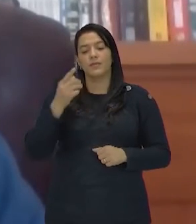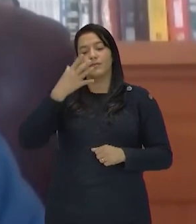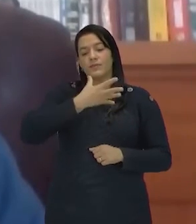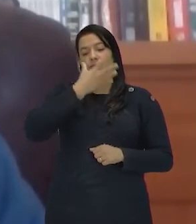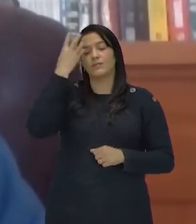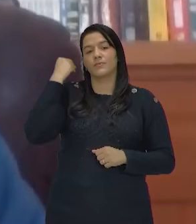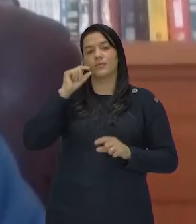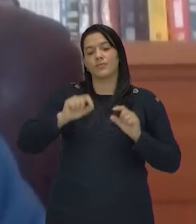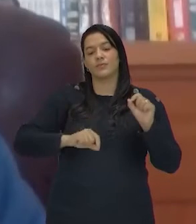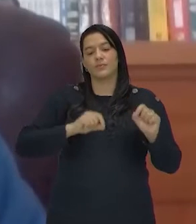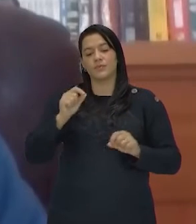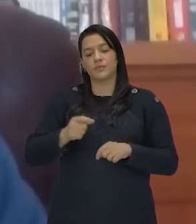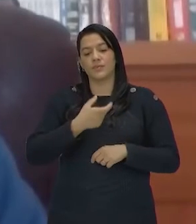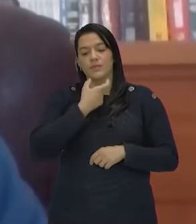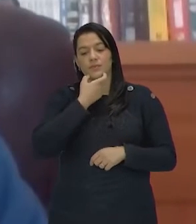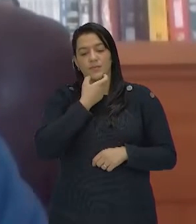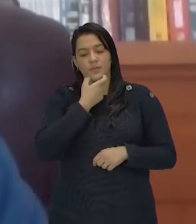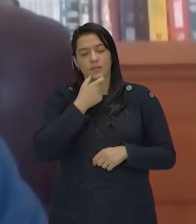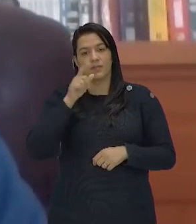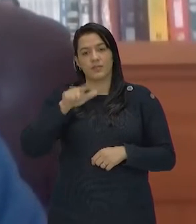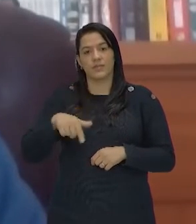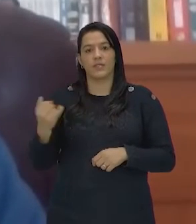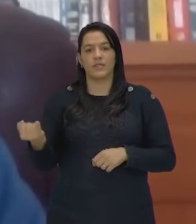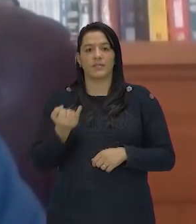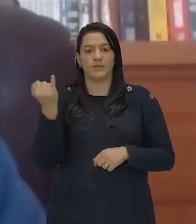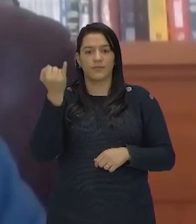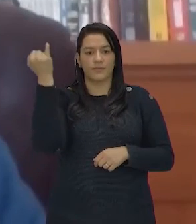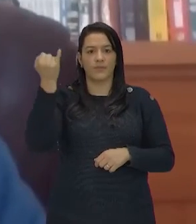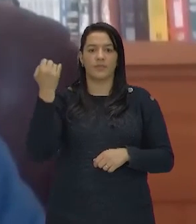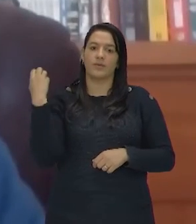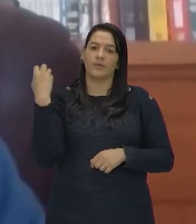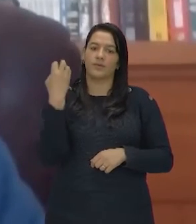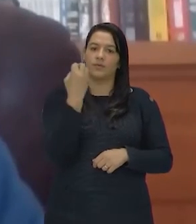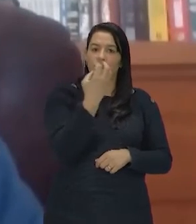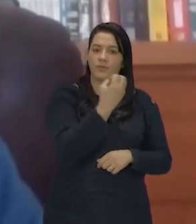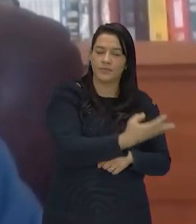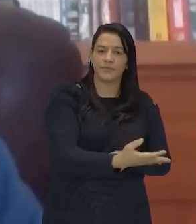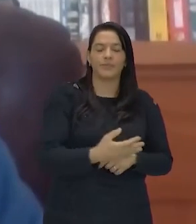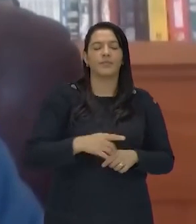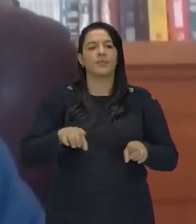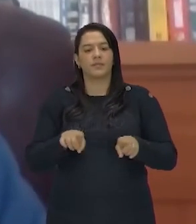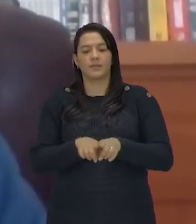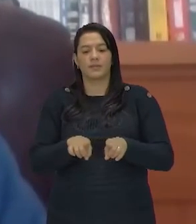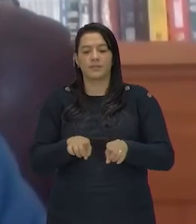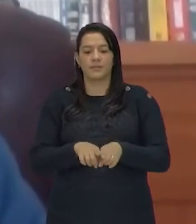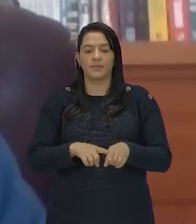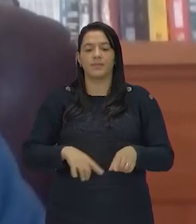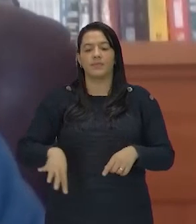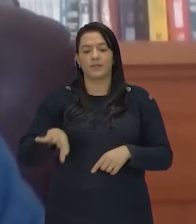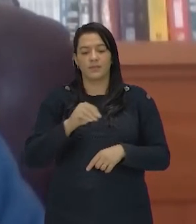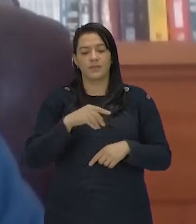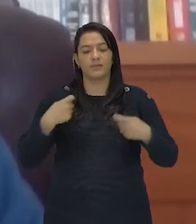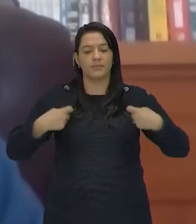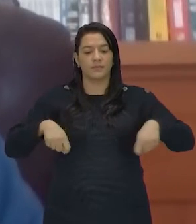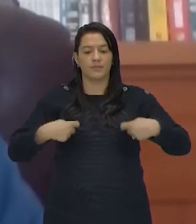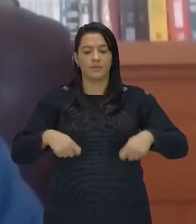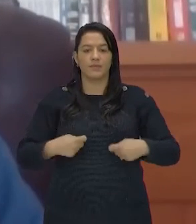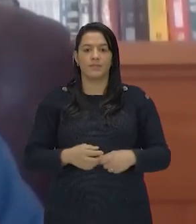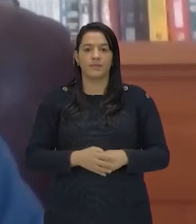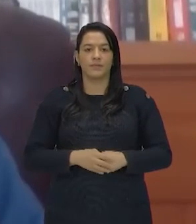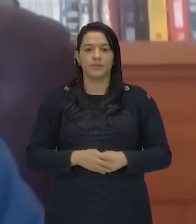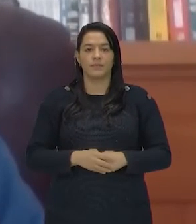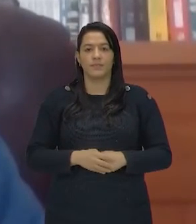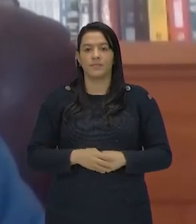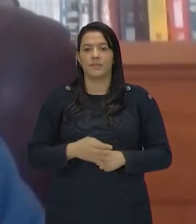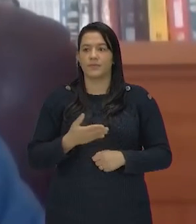de mencionar que o inglês é muito importante em viagens. English is very useful when you are traveling abroad, quando